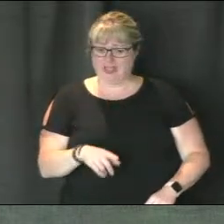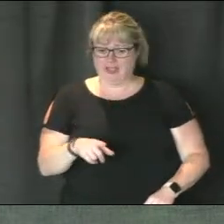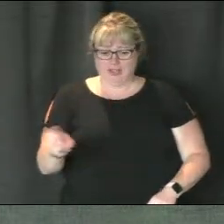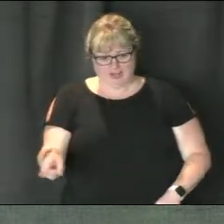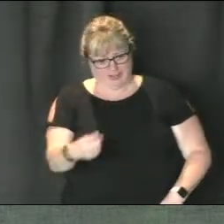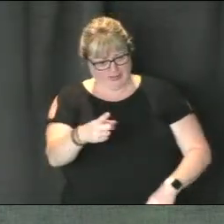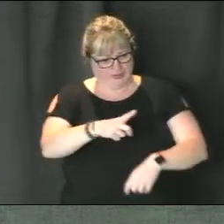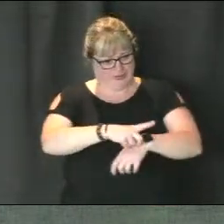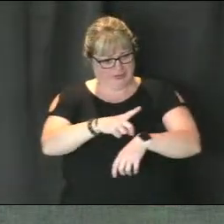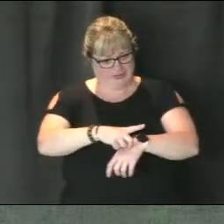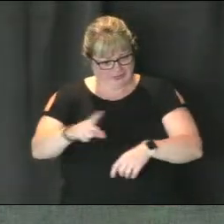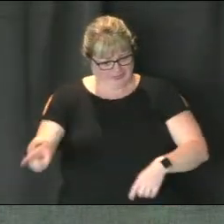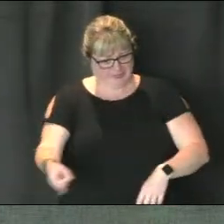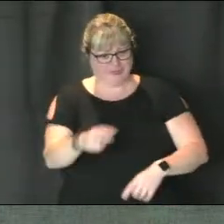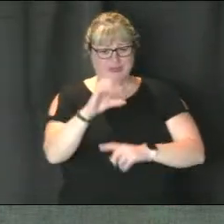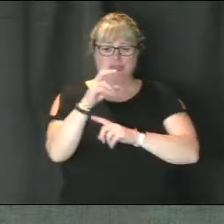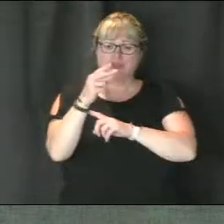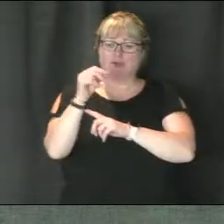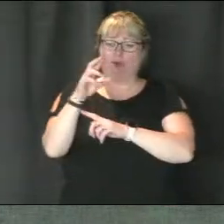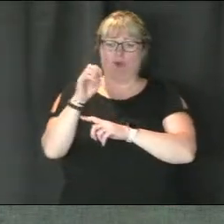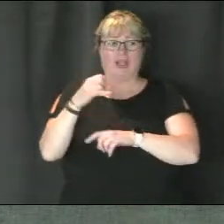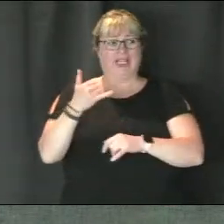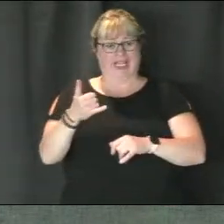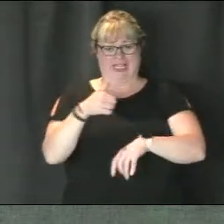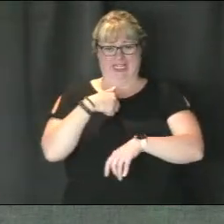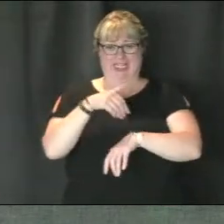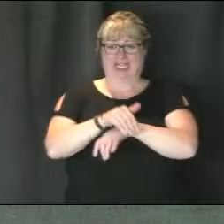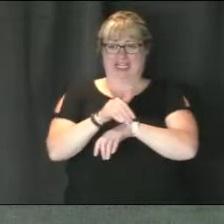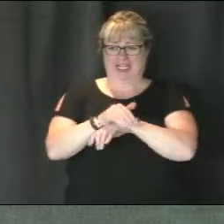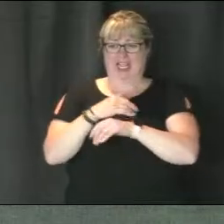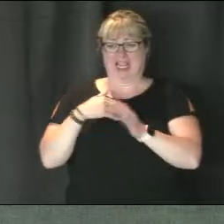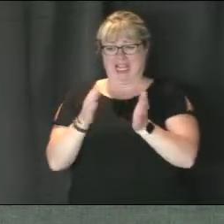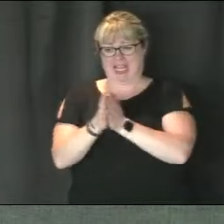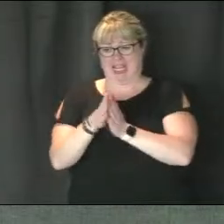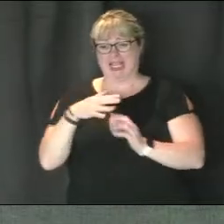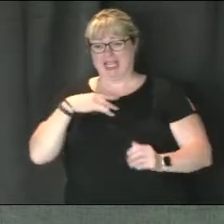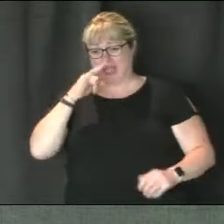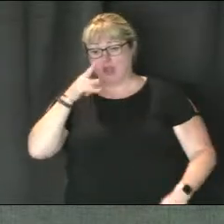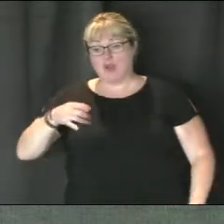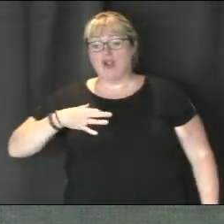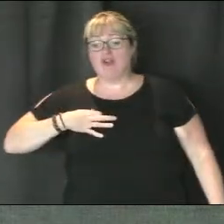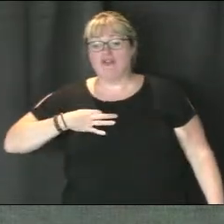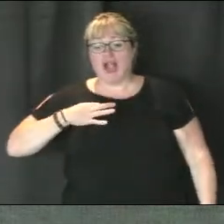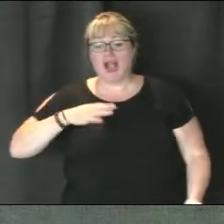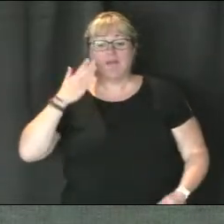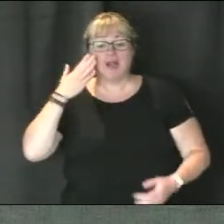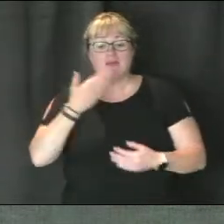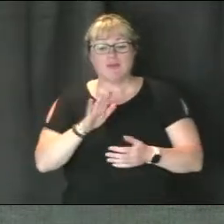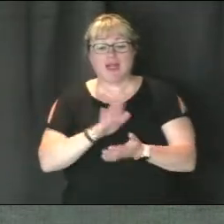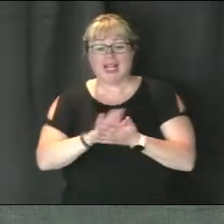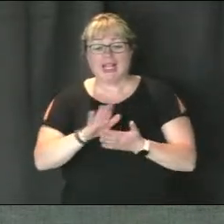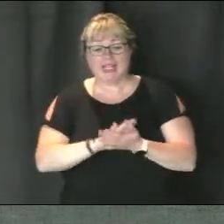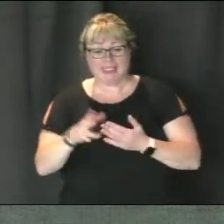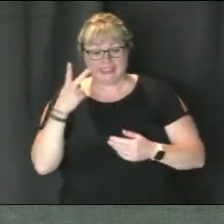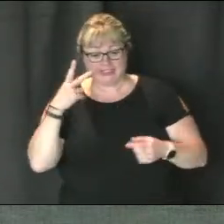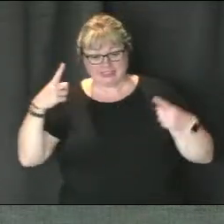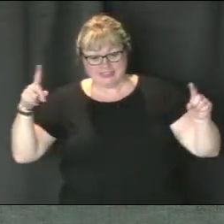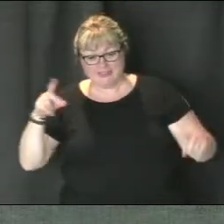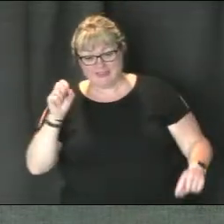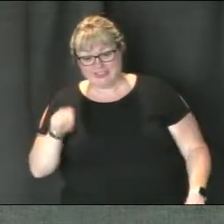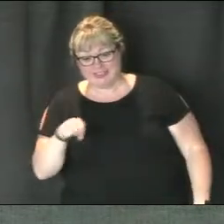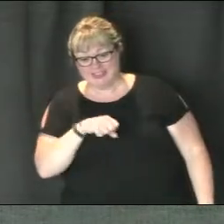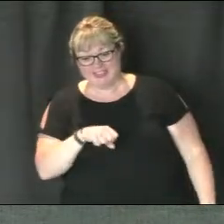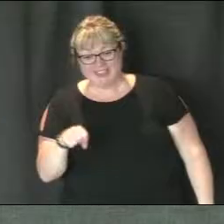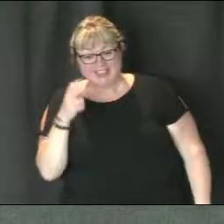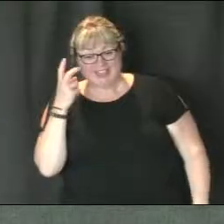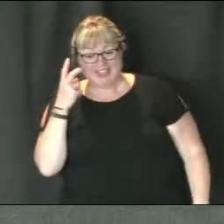right? But I'm going to go home tonight and I'm going to ask my kids to volunteer to clean their rooms and see if that works,